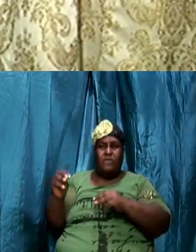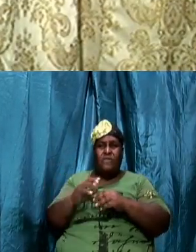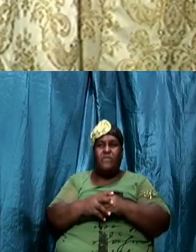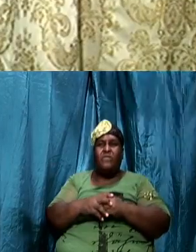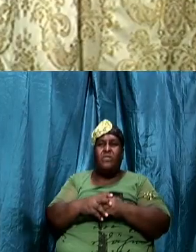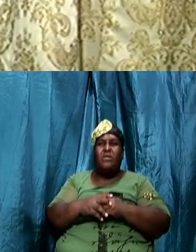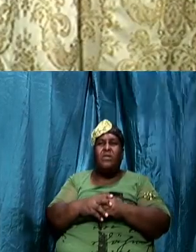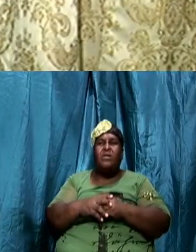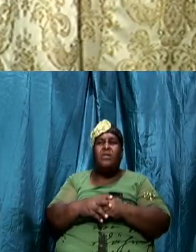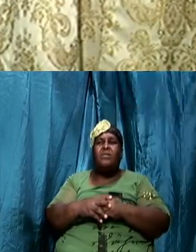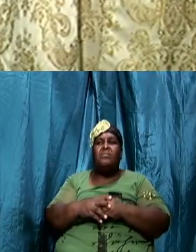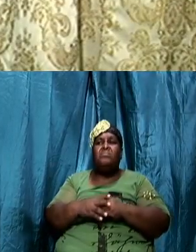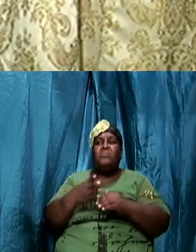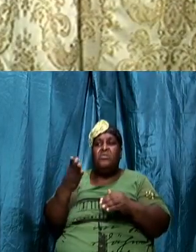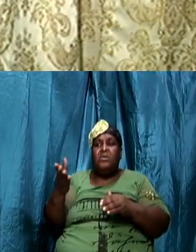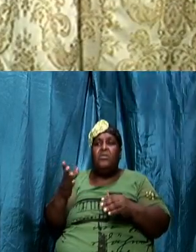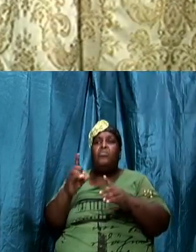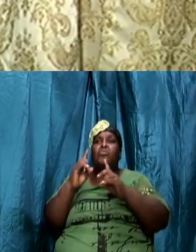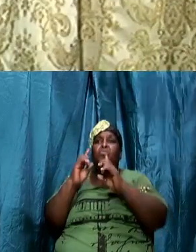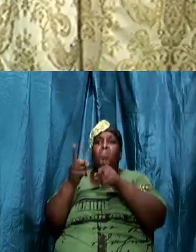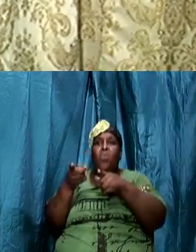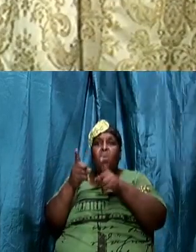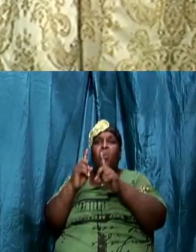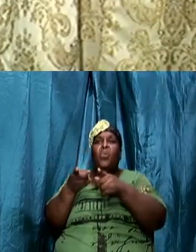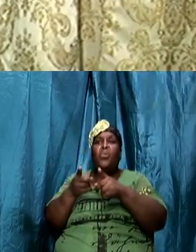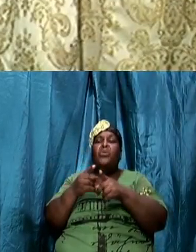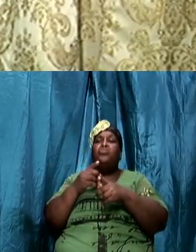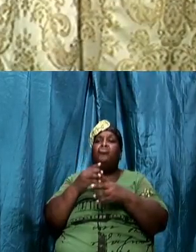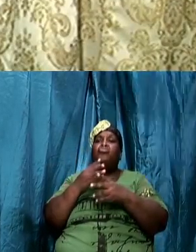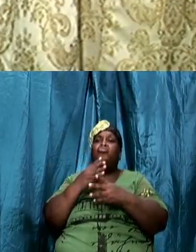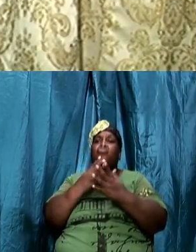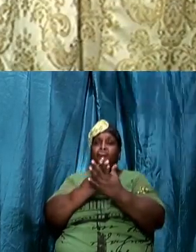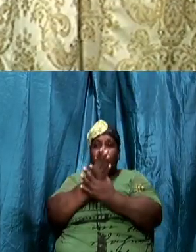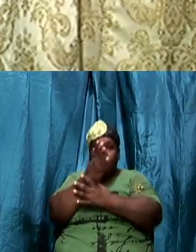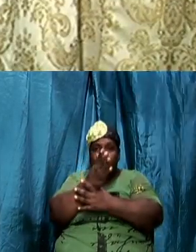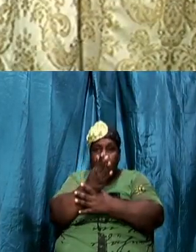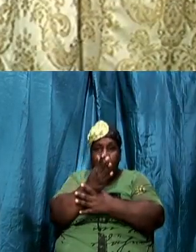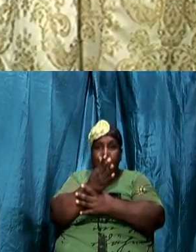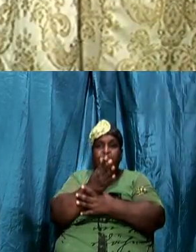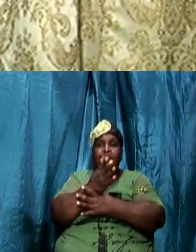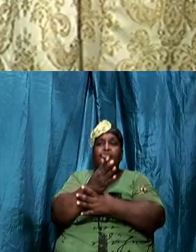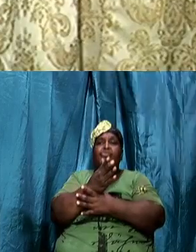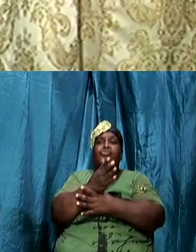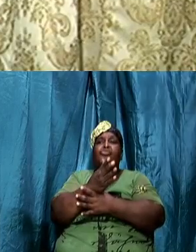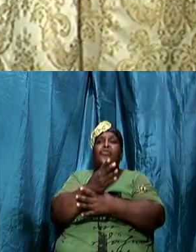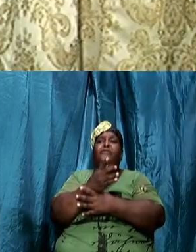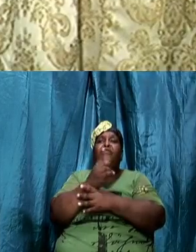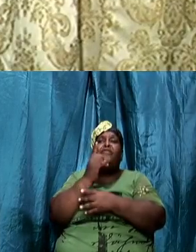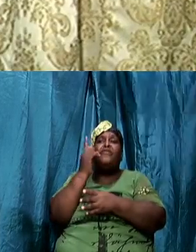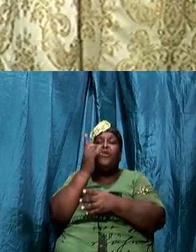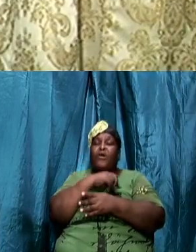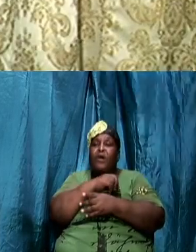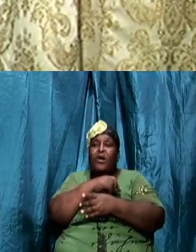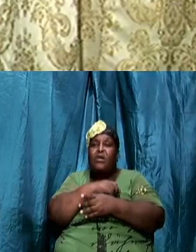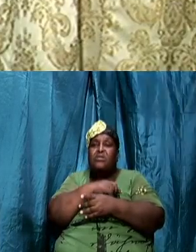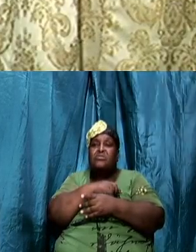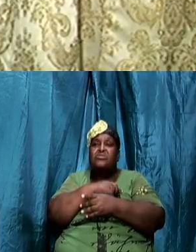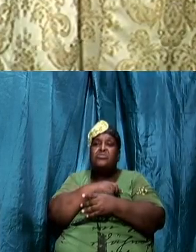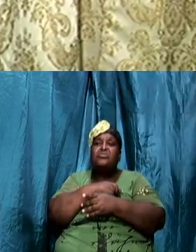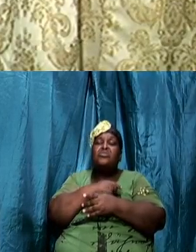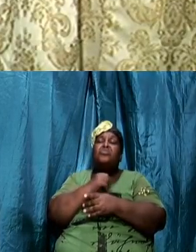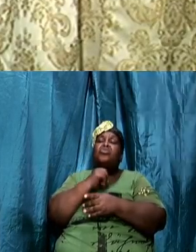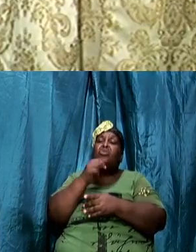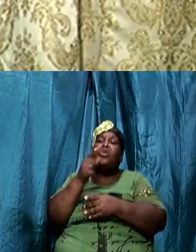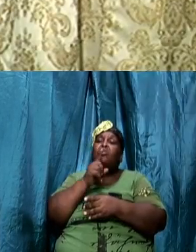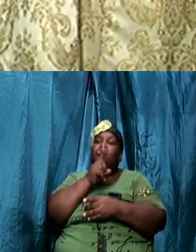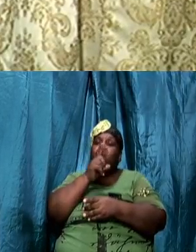were going through, carrying on, doing the things that were not